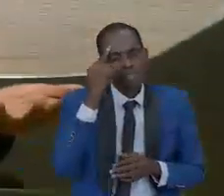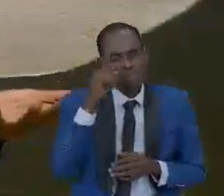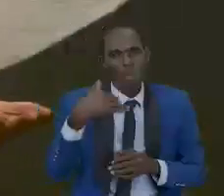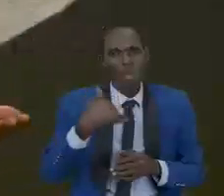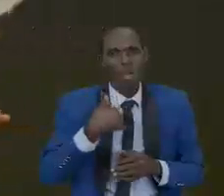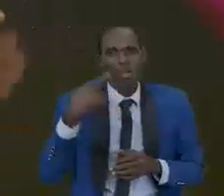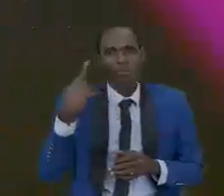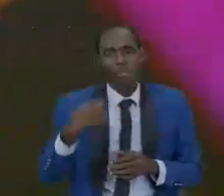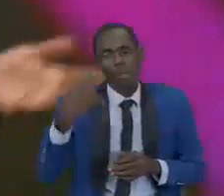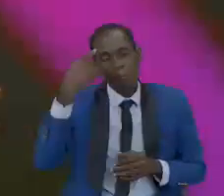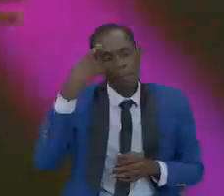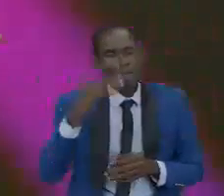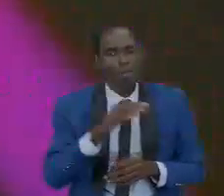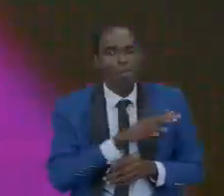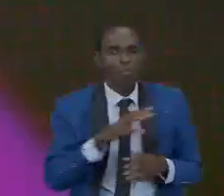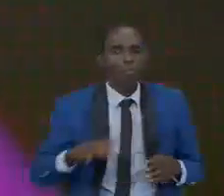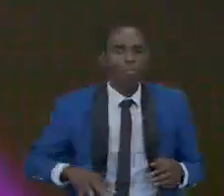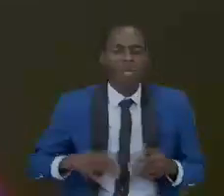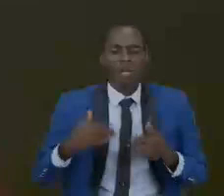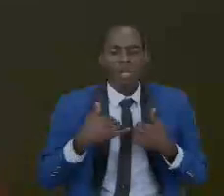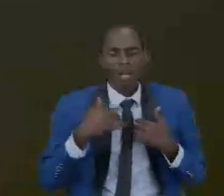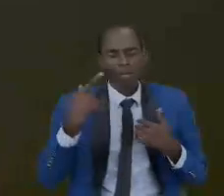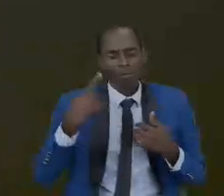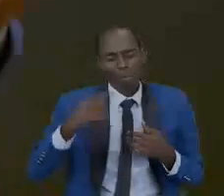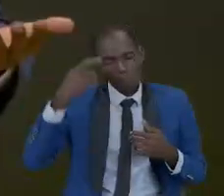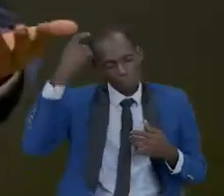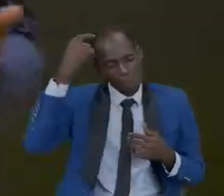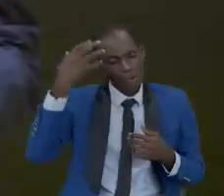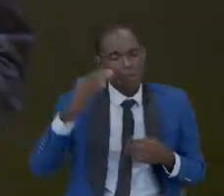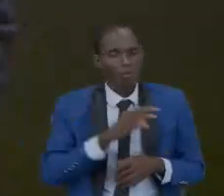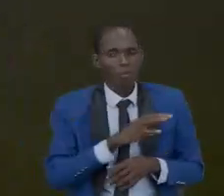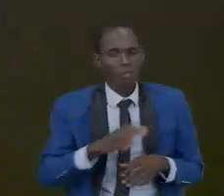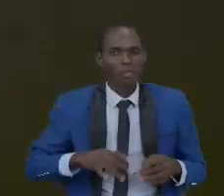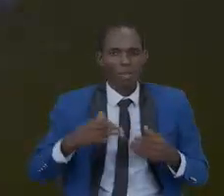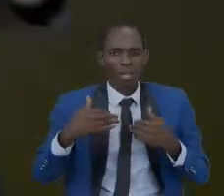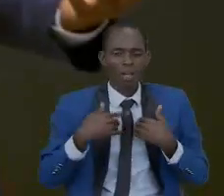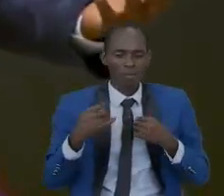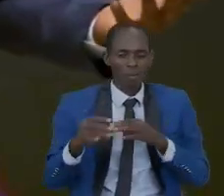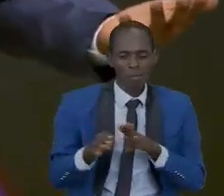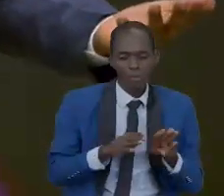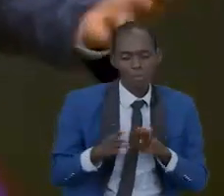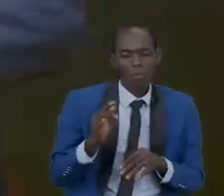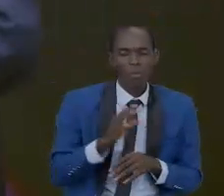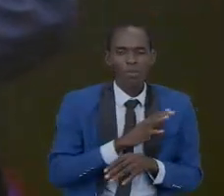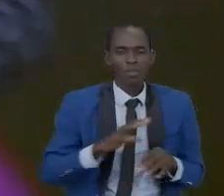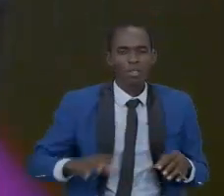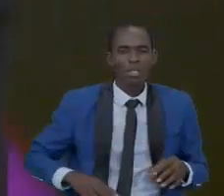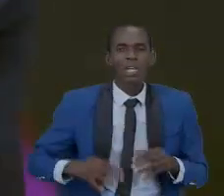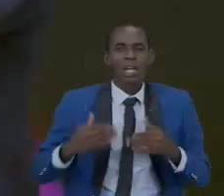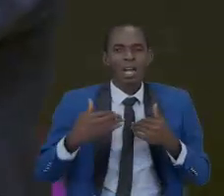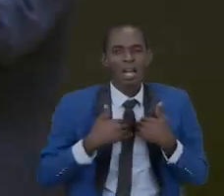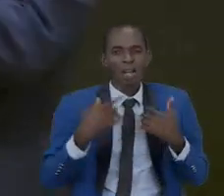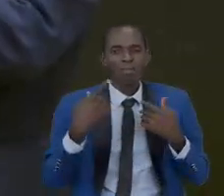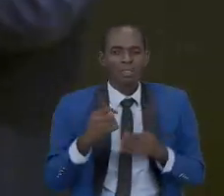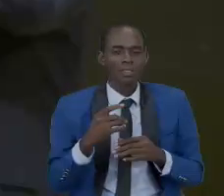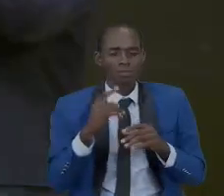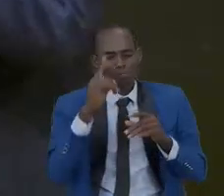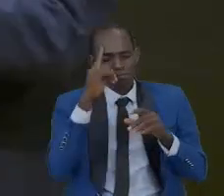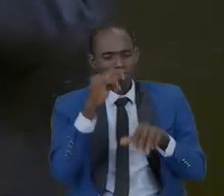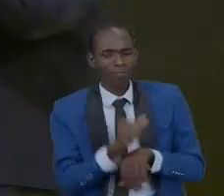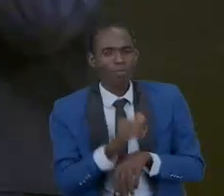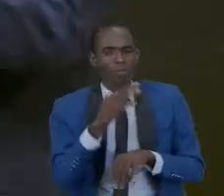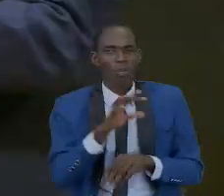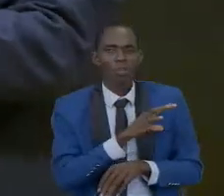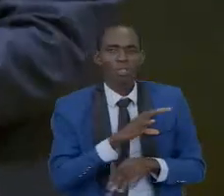have the mind of Christ you have the way of Christ you have the behavior of Christ you have the lifestyle of Christ and you are